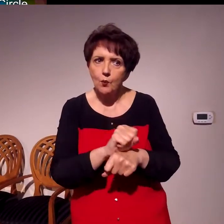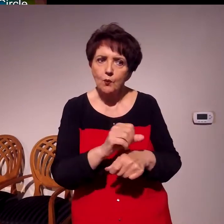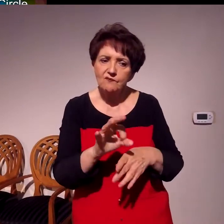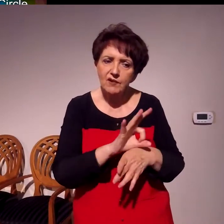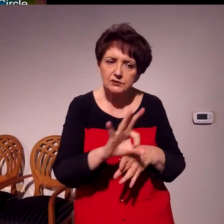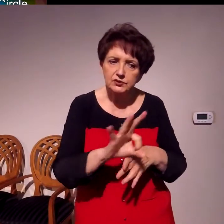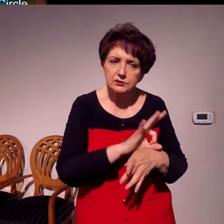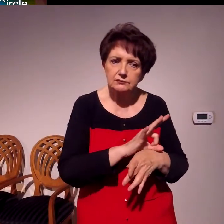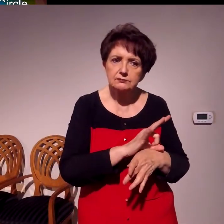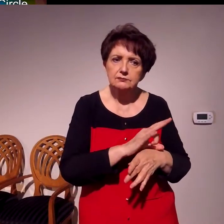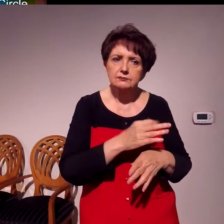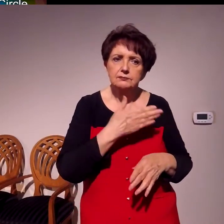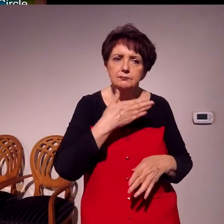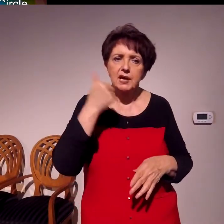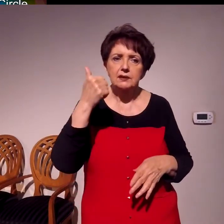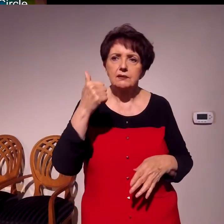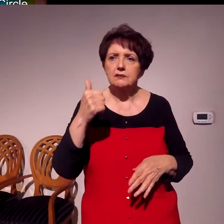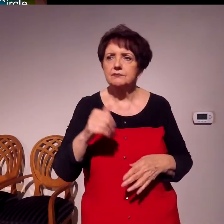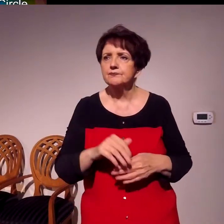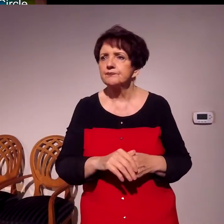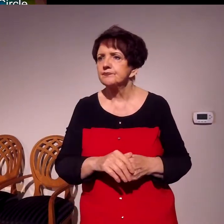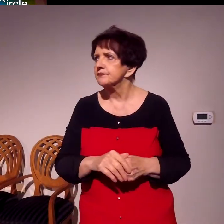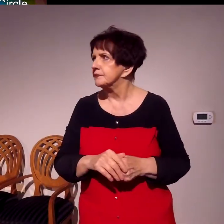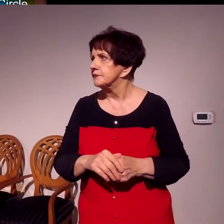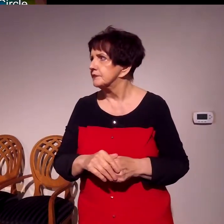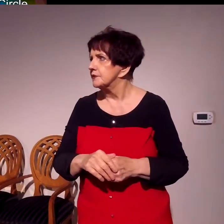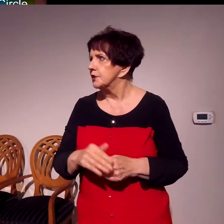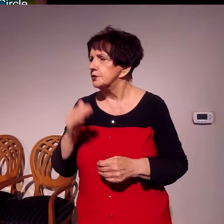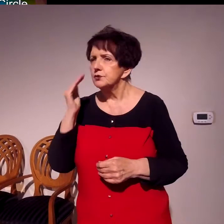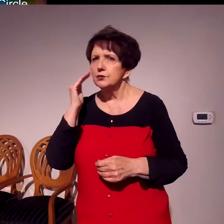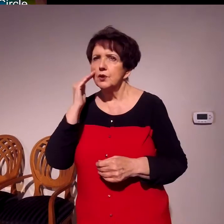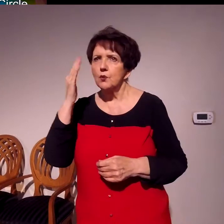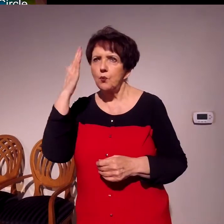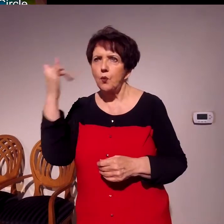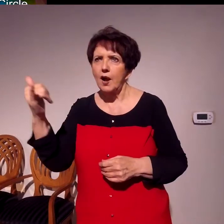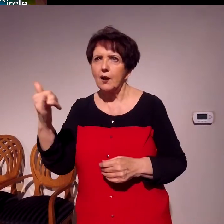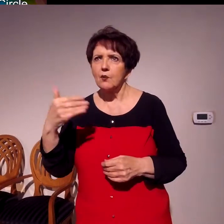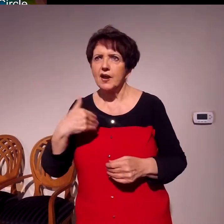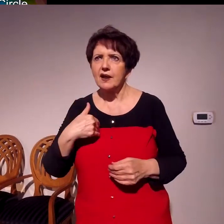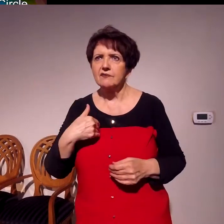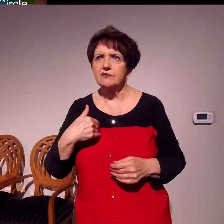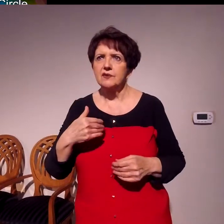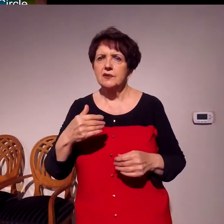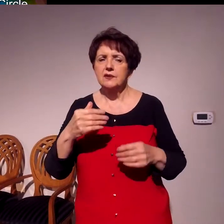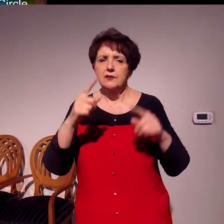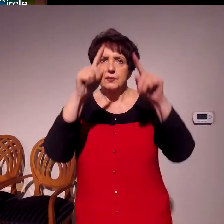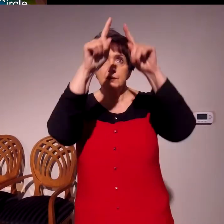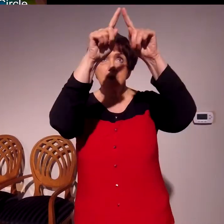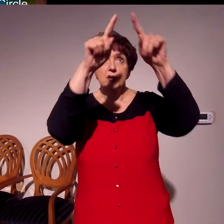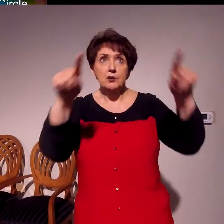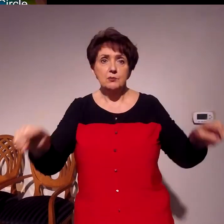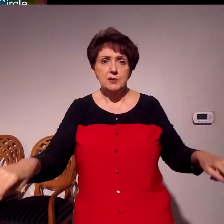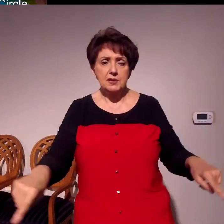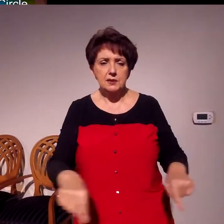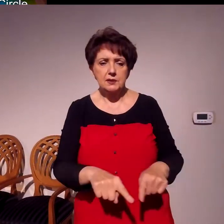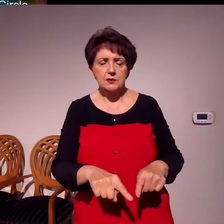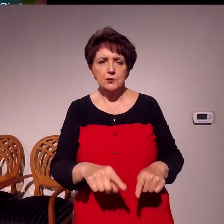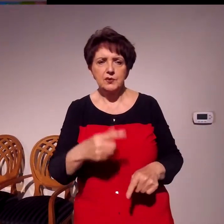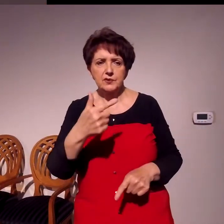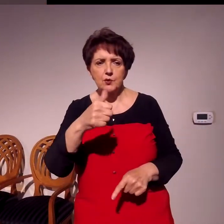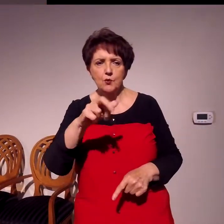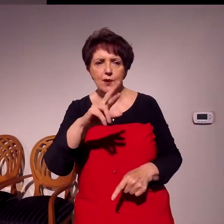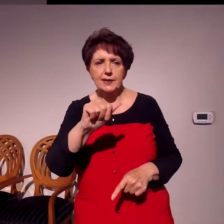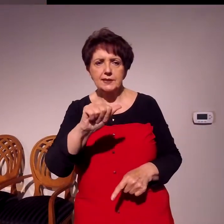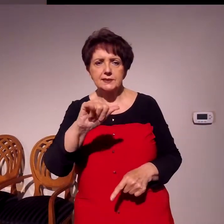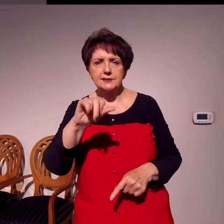of grains. Do you know why we have the food pyramid with the grains at the bottom as the bottom of the food